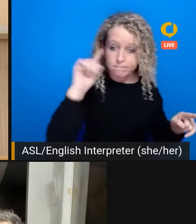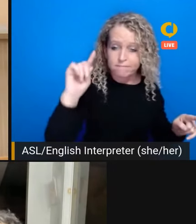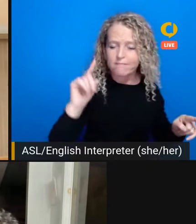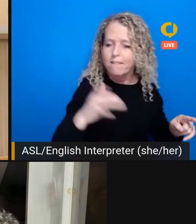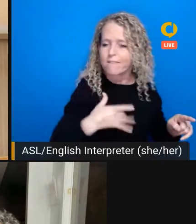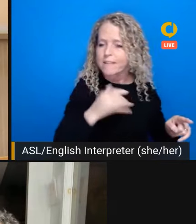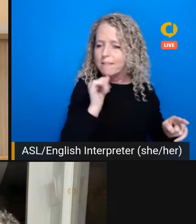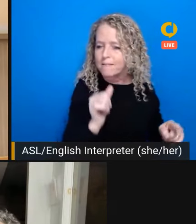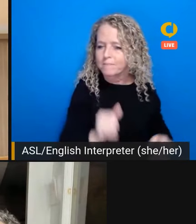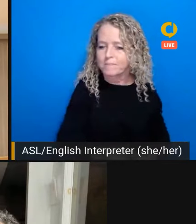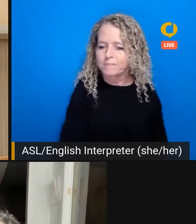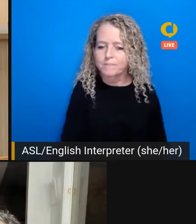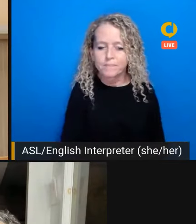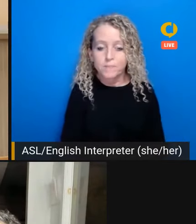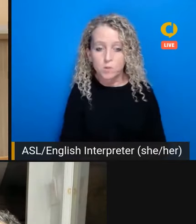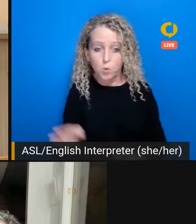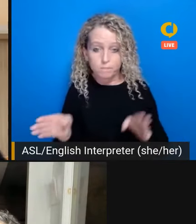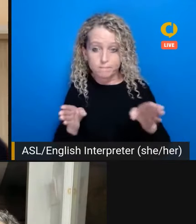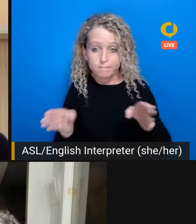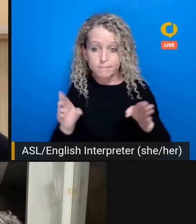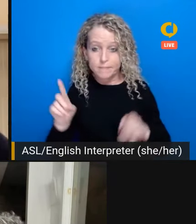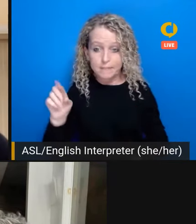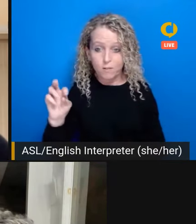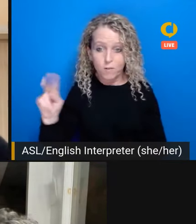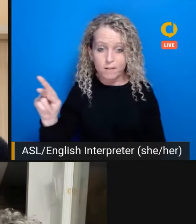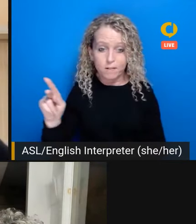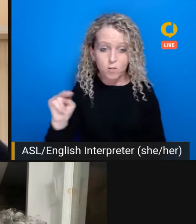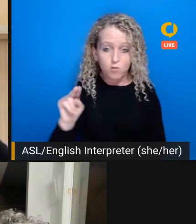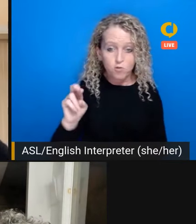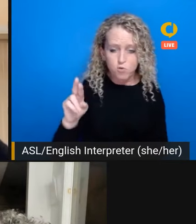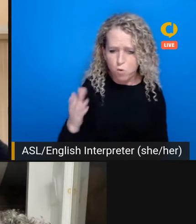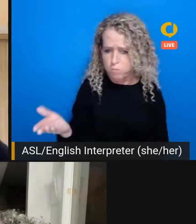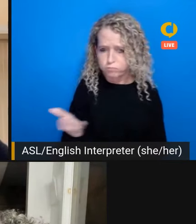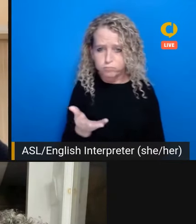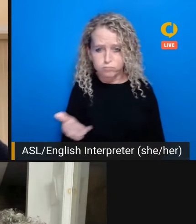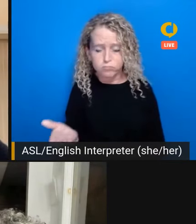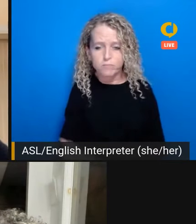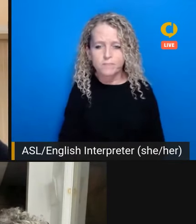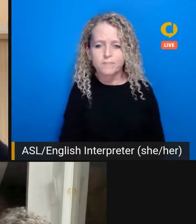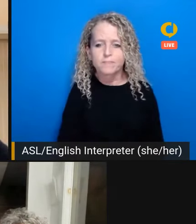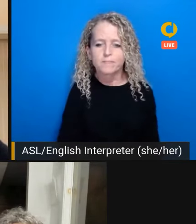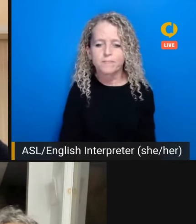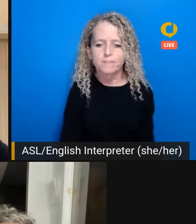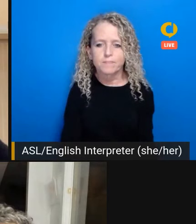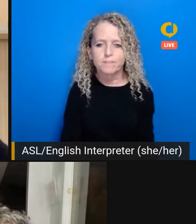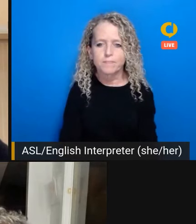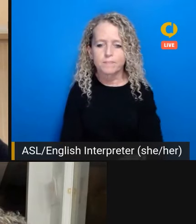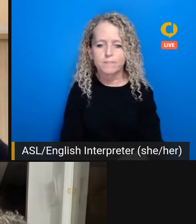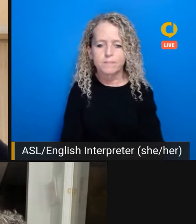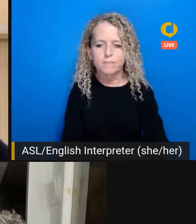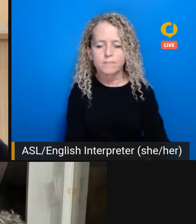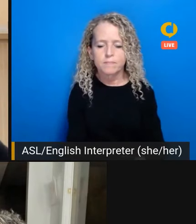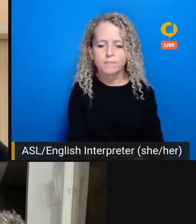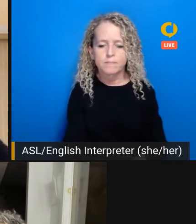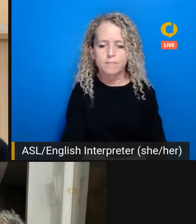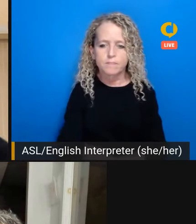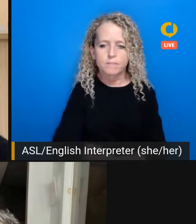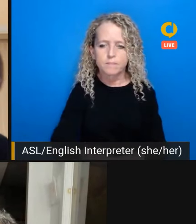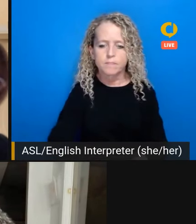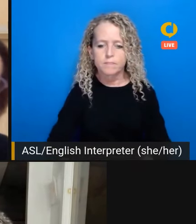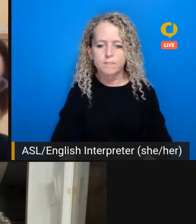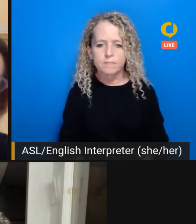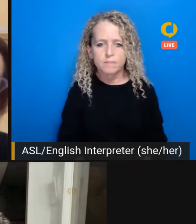Nur, go ahead. No, go ahead. No, Derek, please go ahead. You know, I was just going to say that, you know, AI as an endeavor has